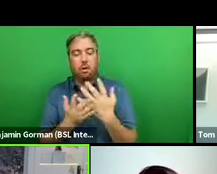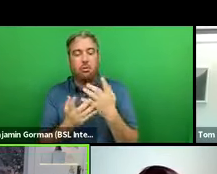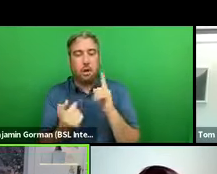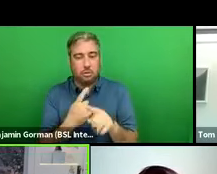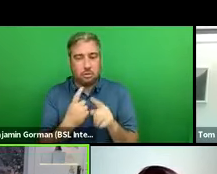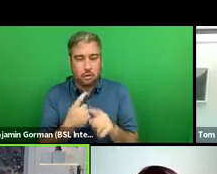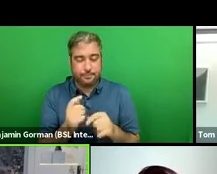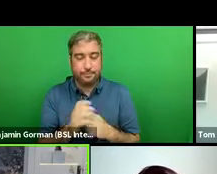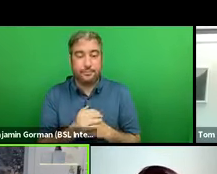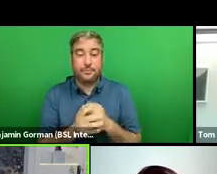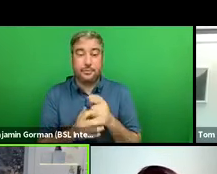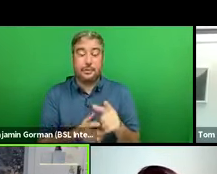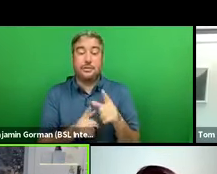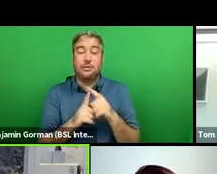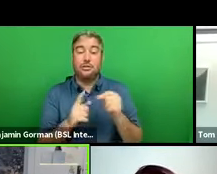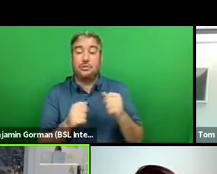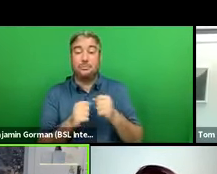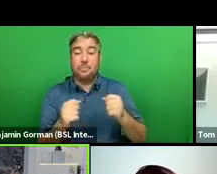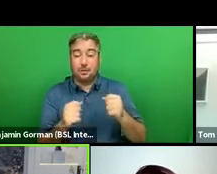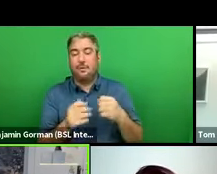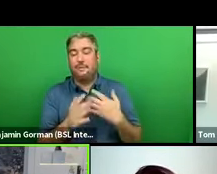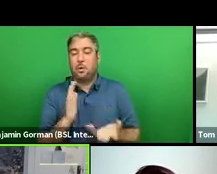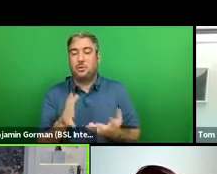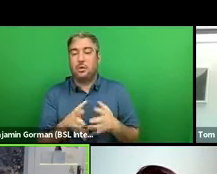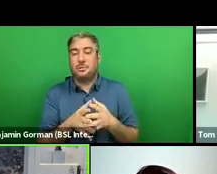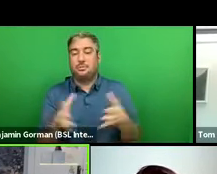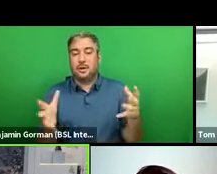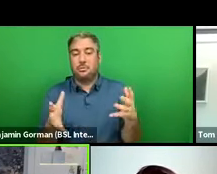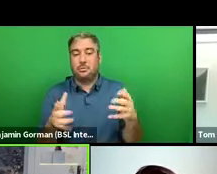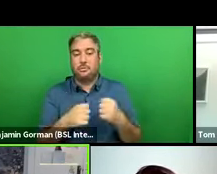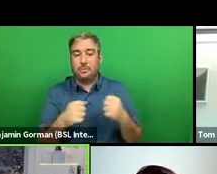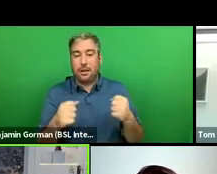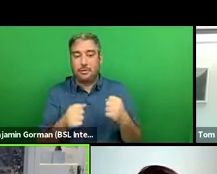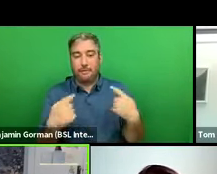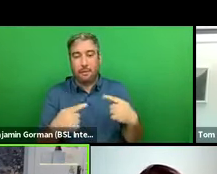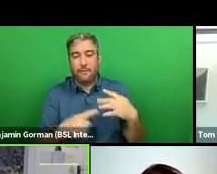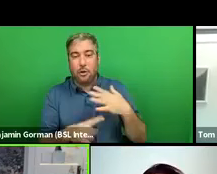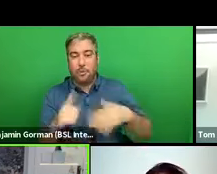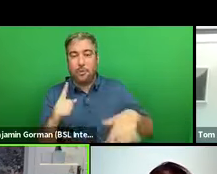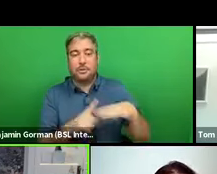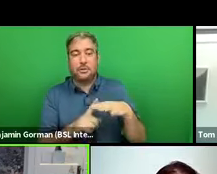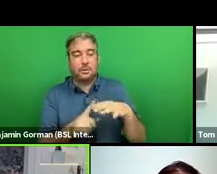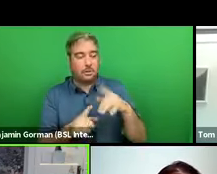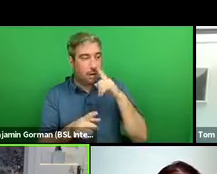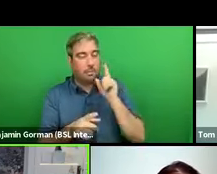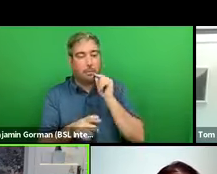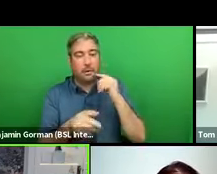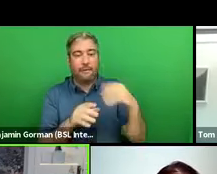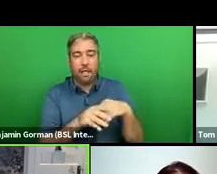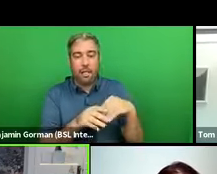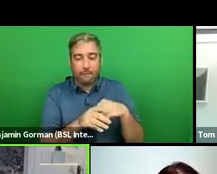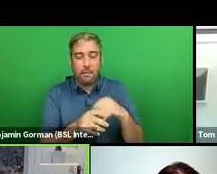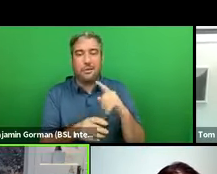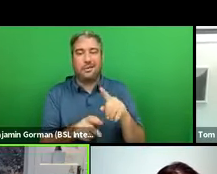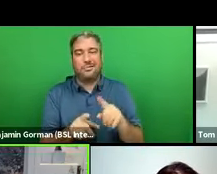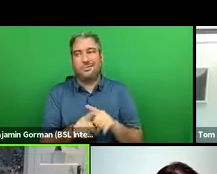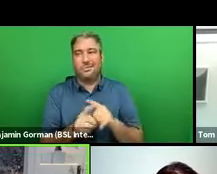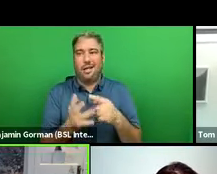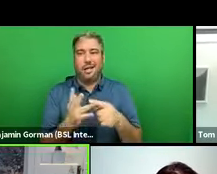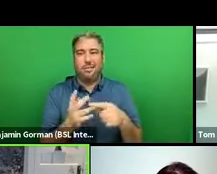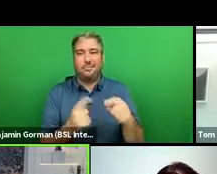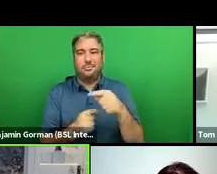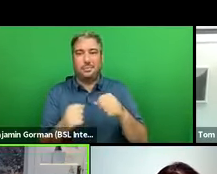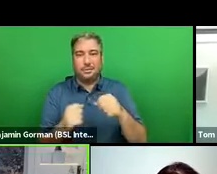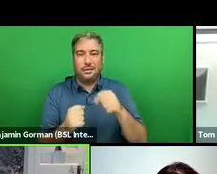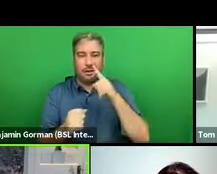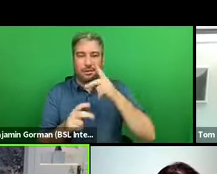that's available for communities and people to be involved. But like any other space, it can replicate existing inequalities, exacerbate inequalities, or